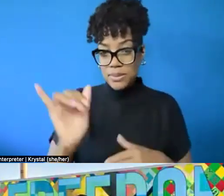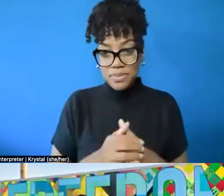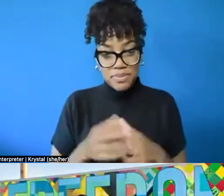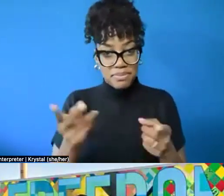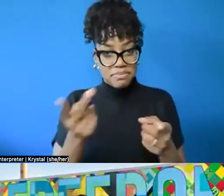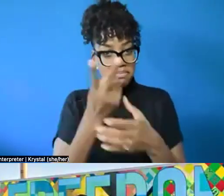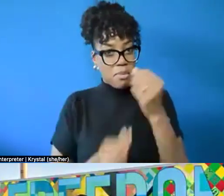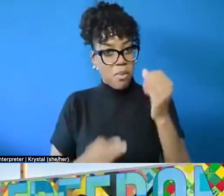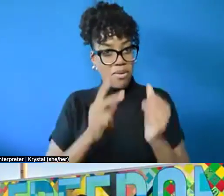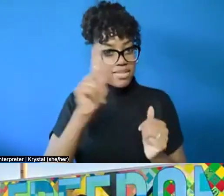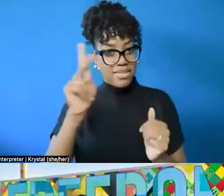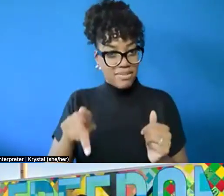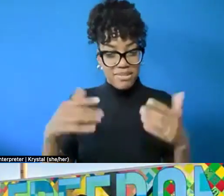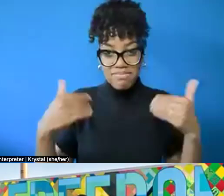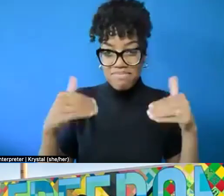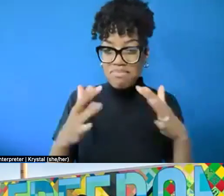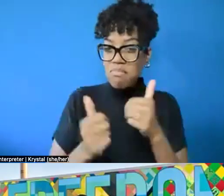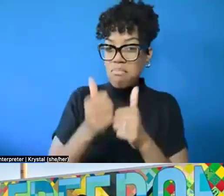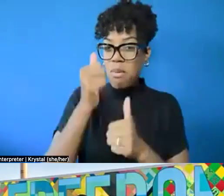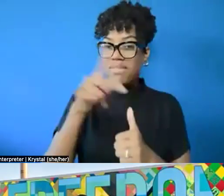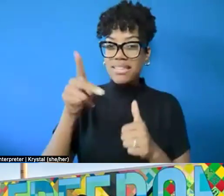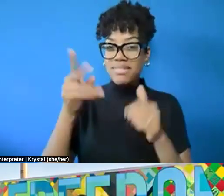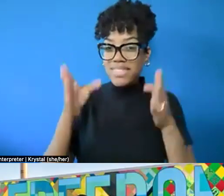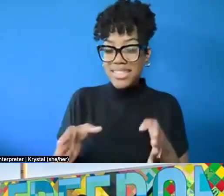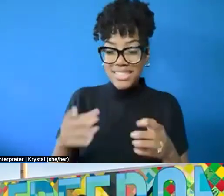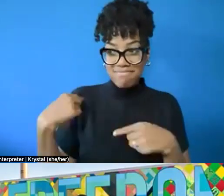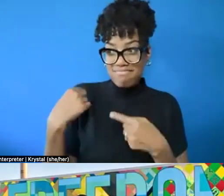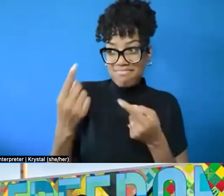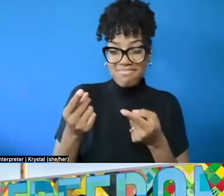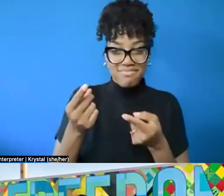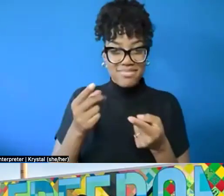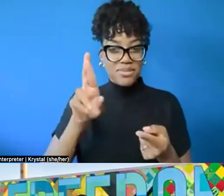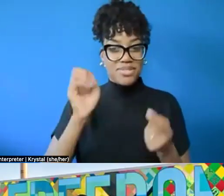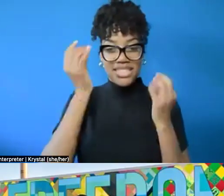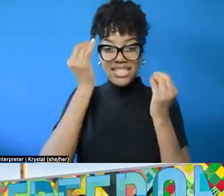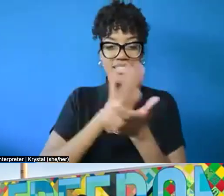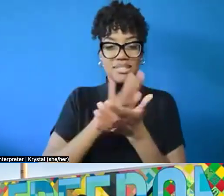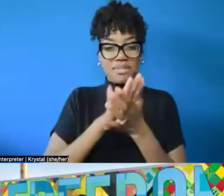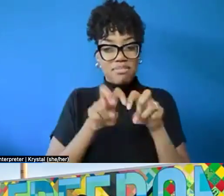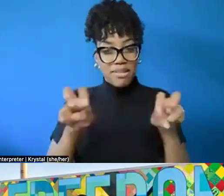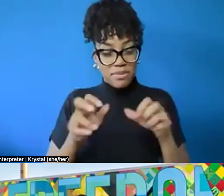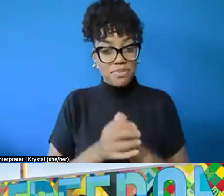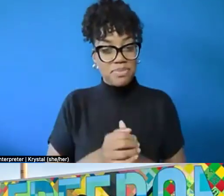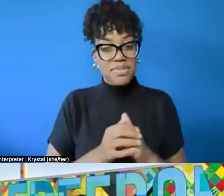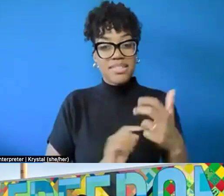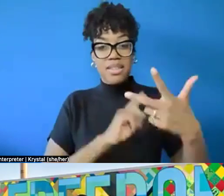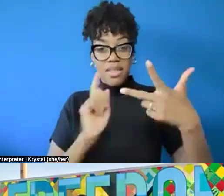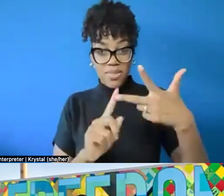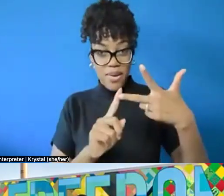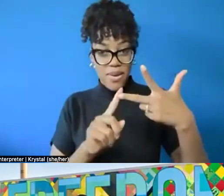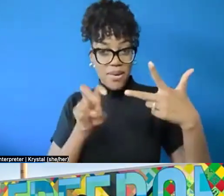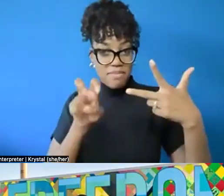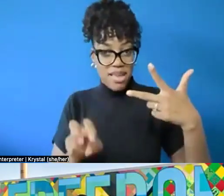had on a Rethinking Schools panel. And Jesse Agopian is also joining us,